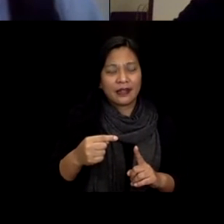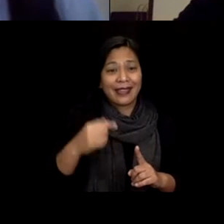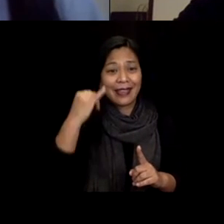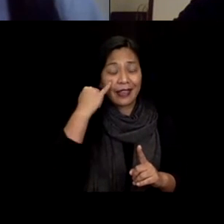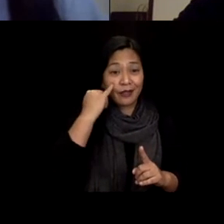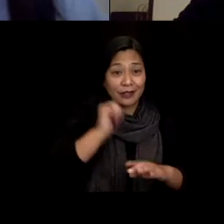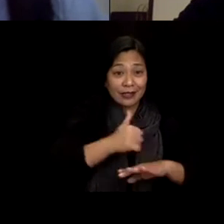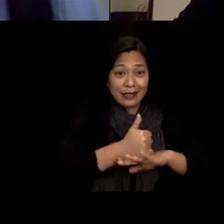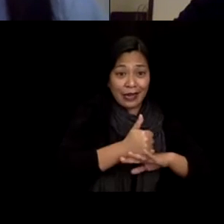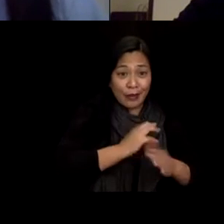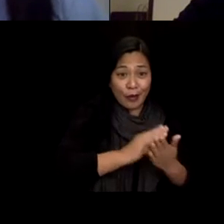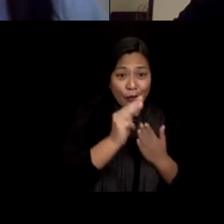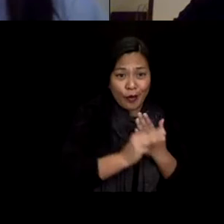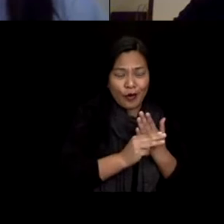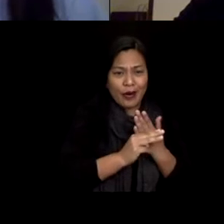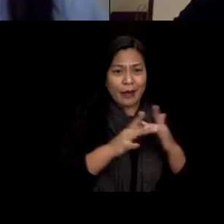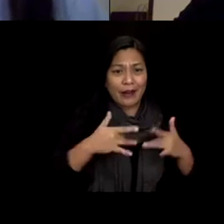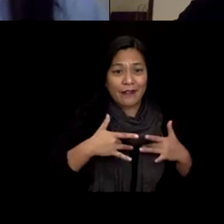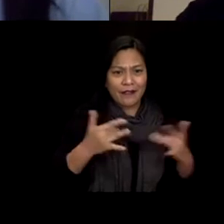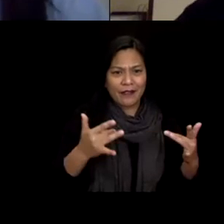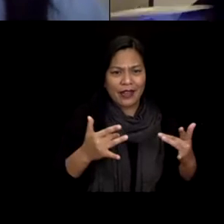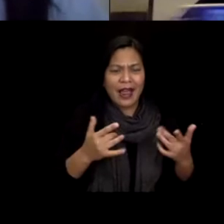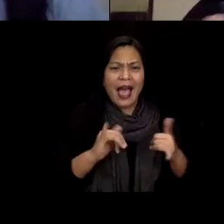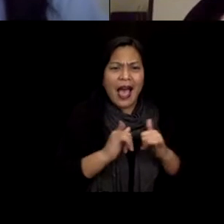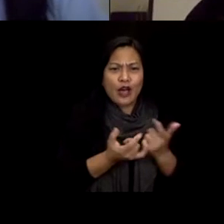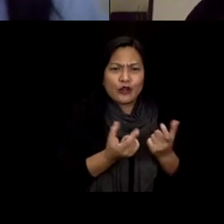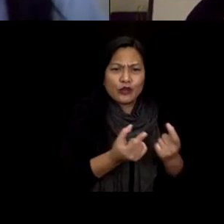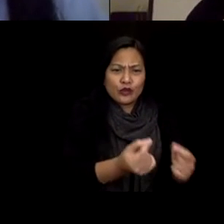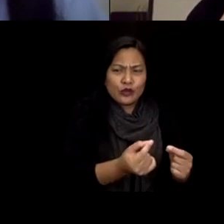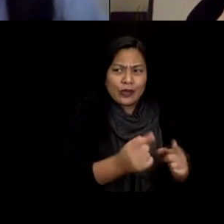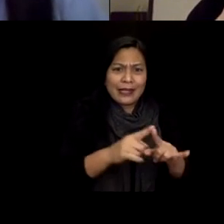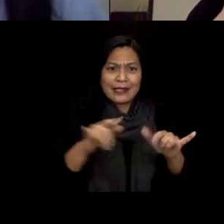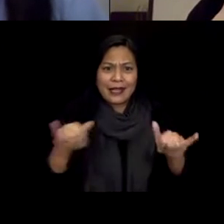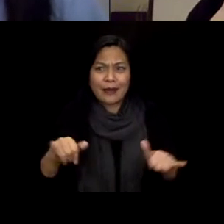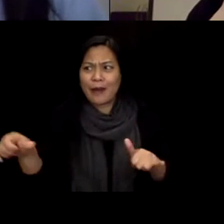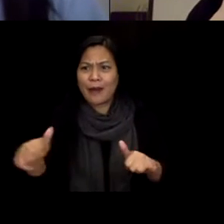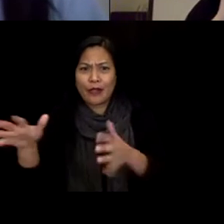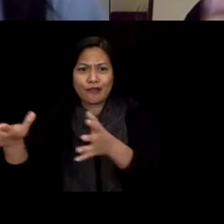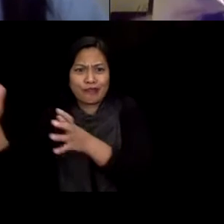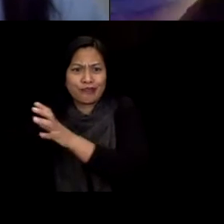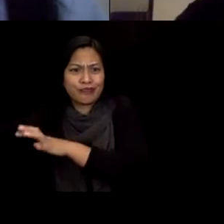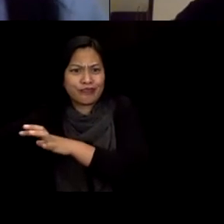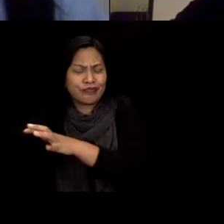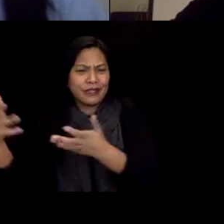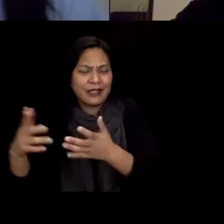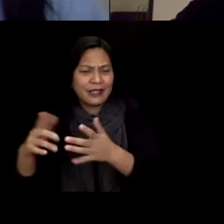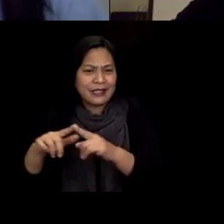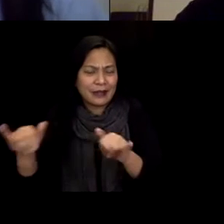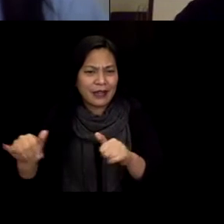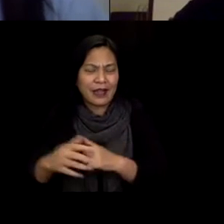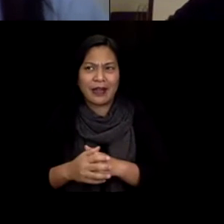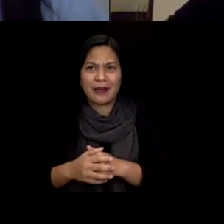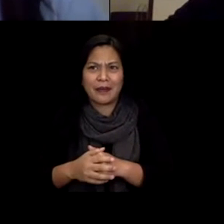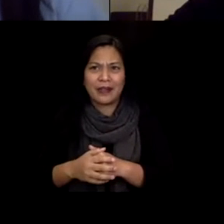on. And how do we remain responsive to all of that when we're